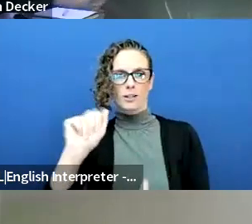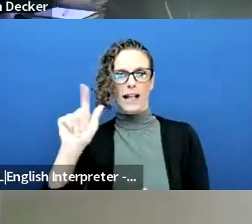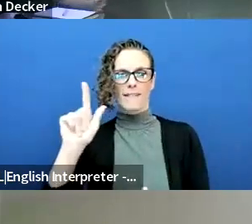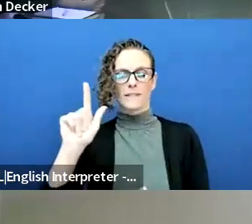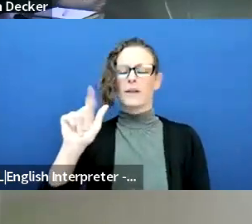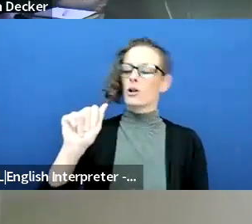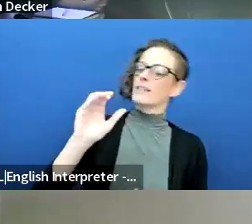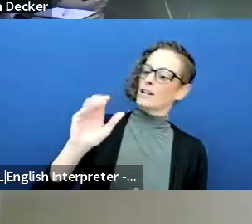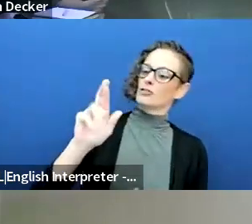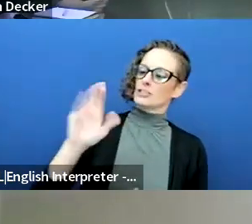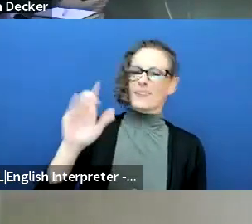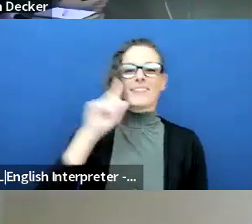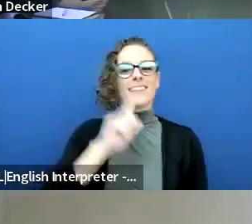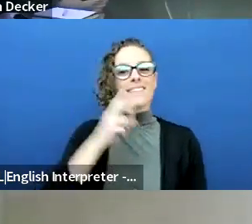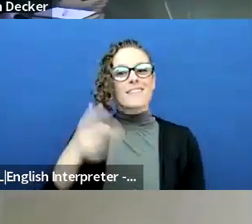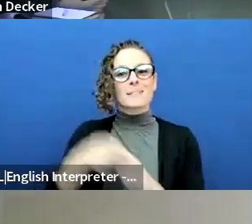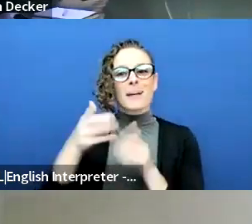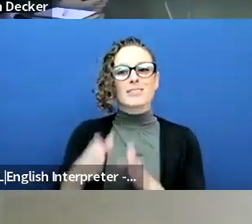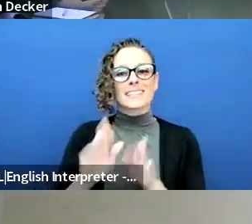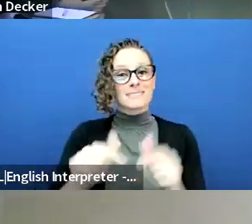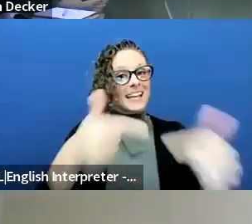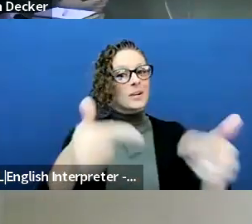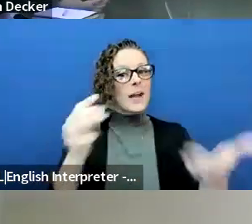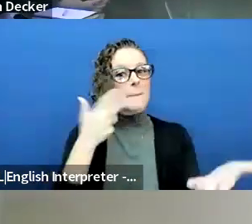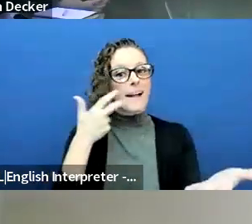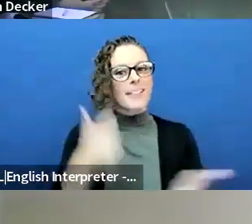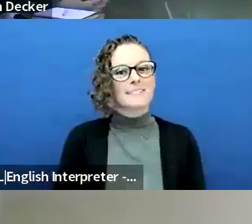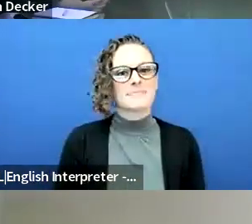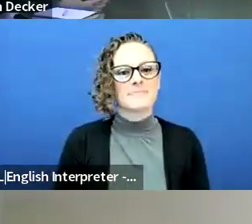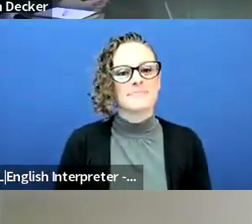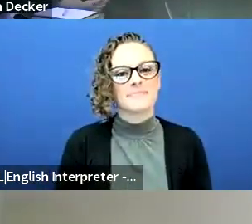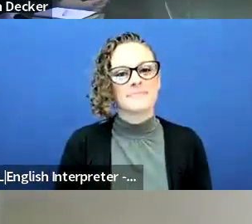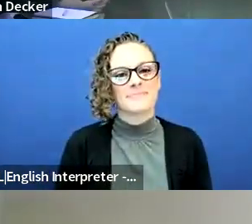Regional Center's Deaf and Hard of Hearing Specialist. Take it away, Michael.